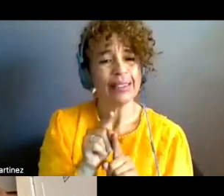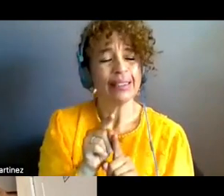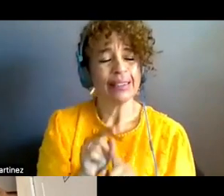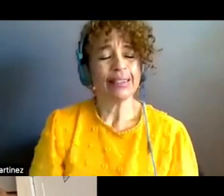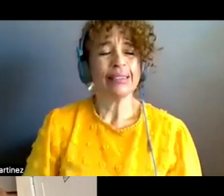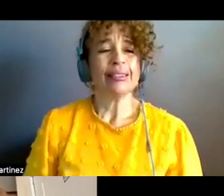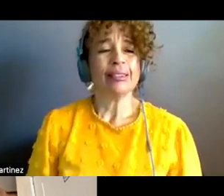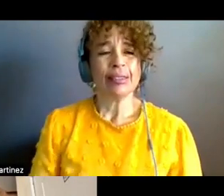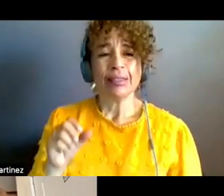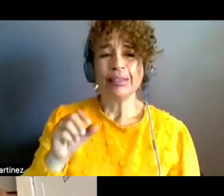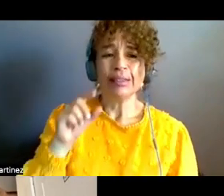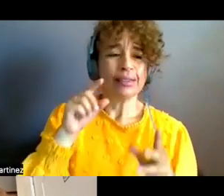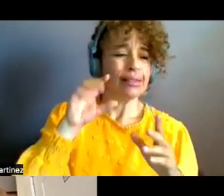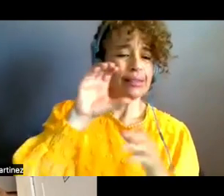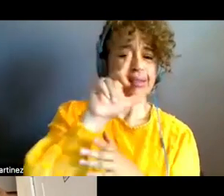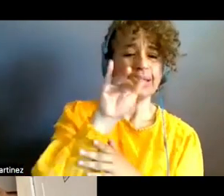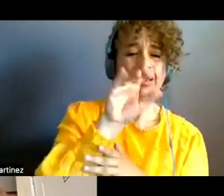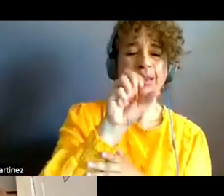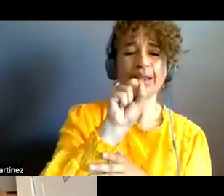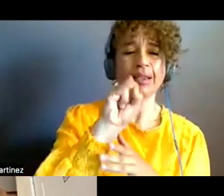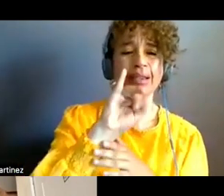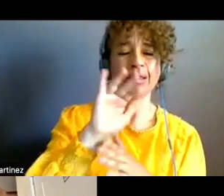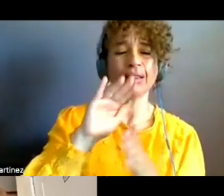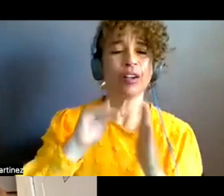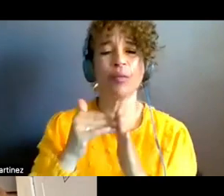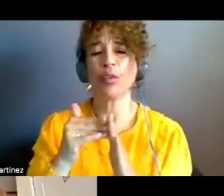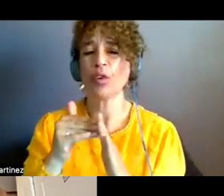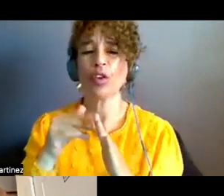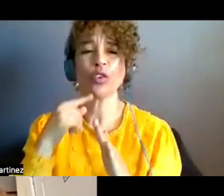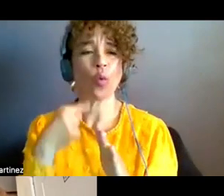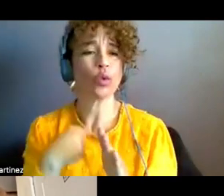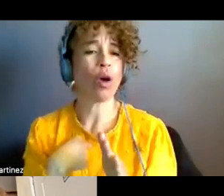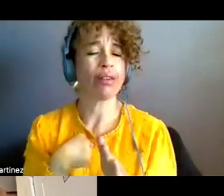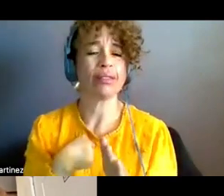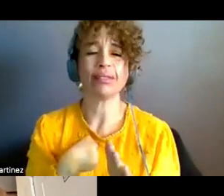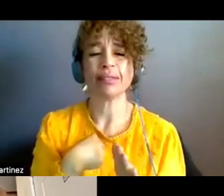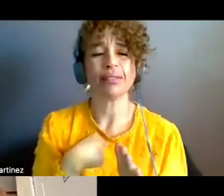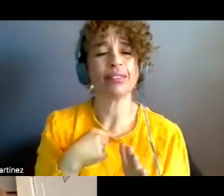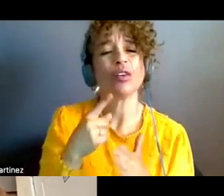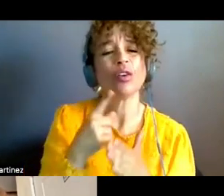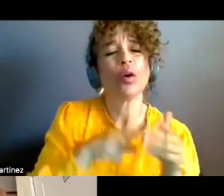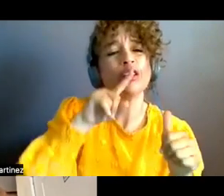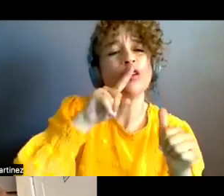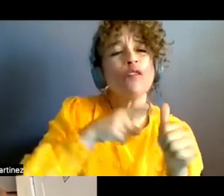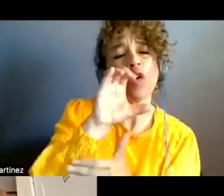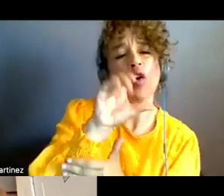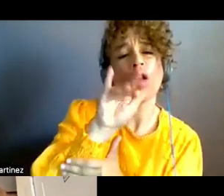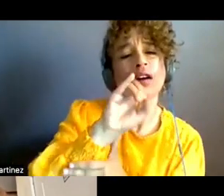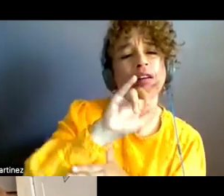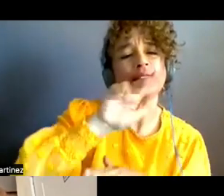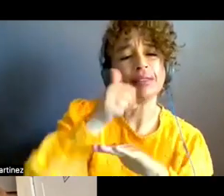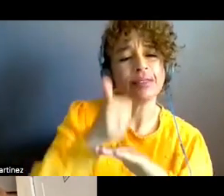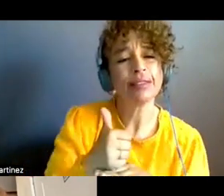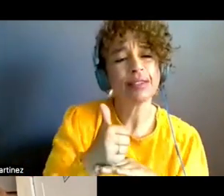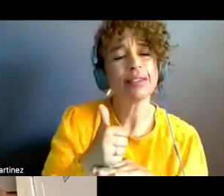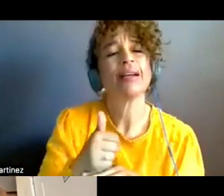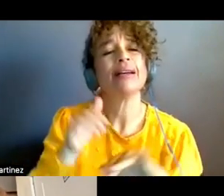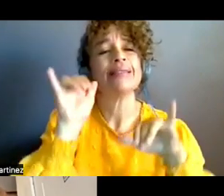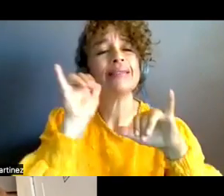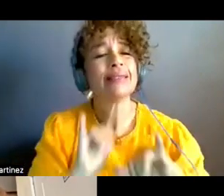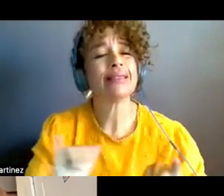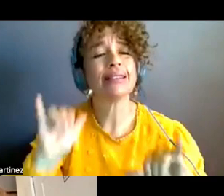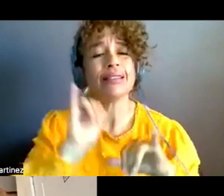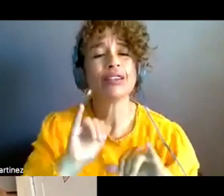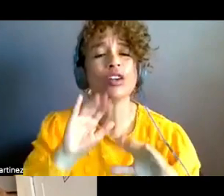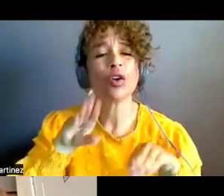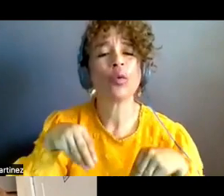is. Music appreciation, classical for them means Bach or Beethoven, you know. So one of the first classes, I mean, Orlando does the same thing. You know, I'll